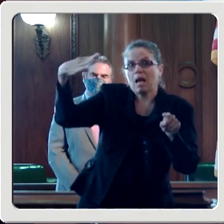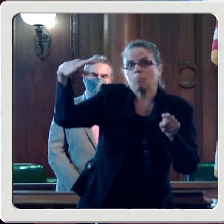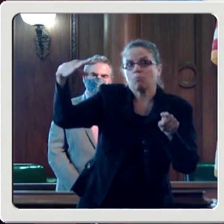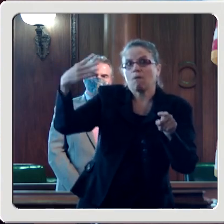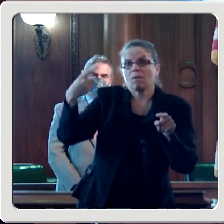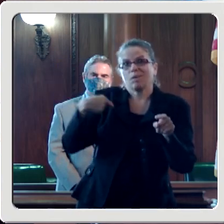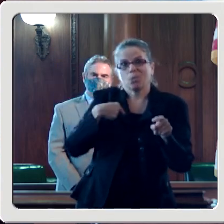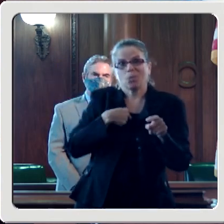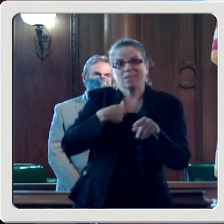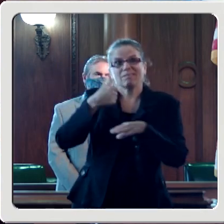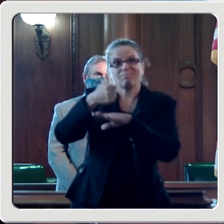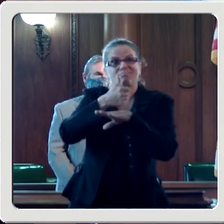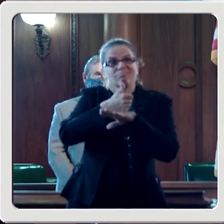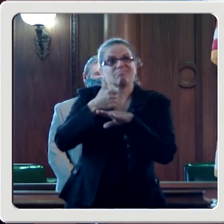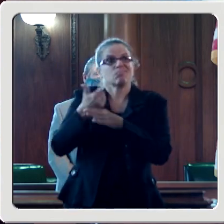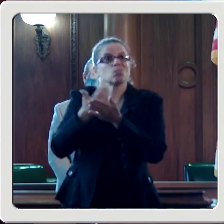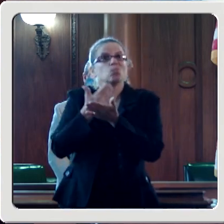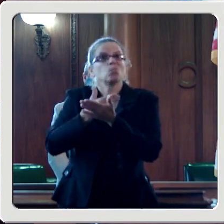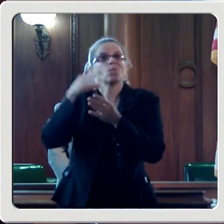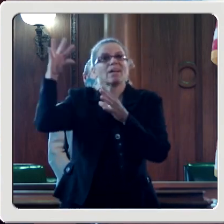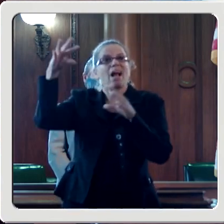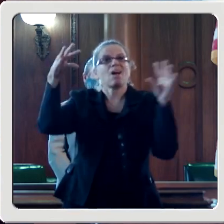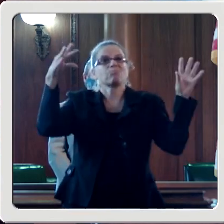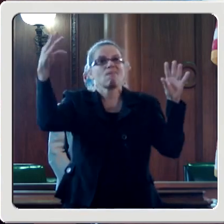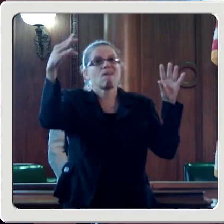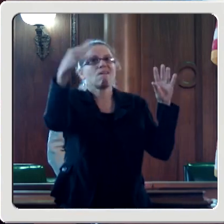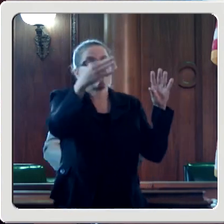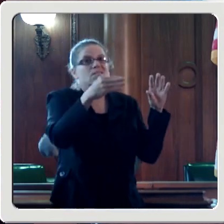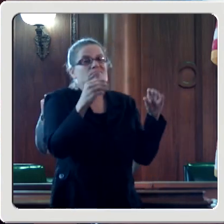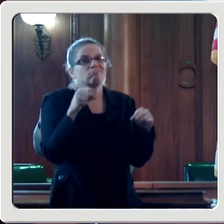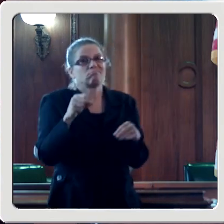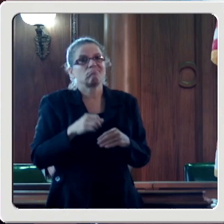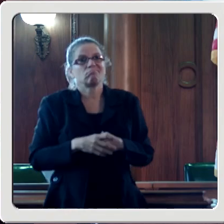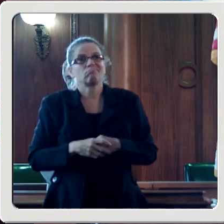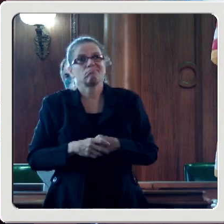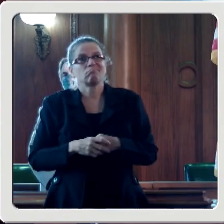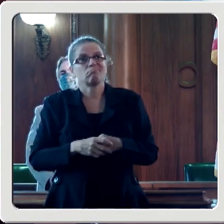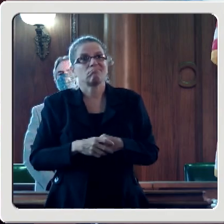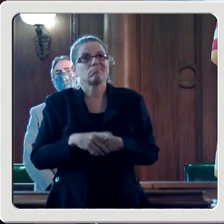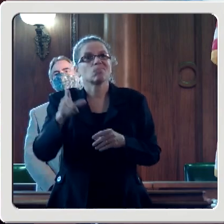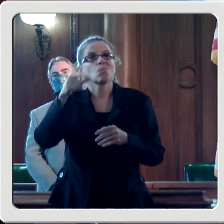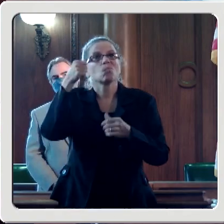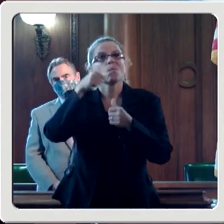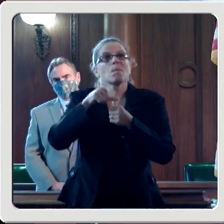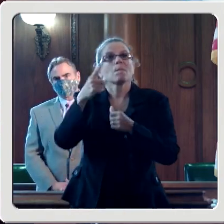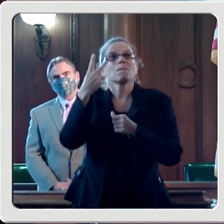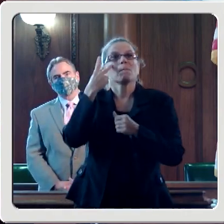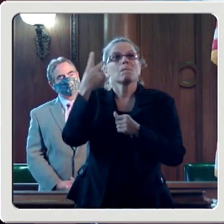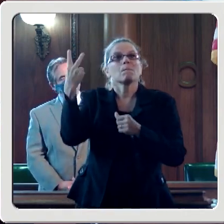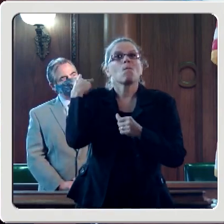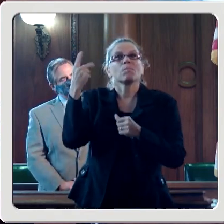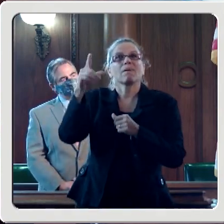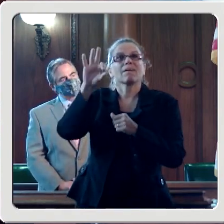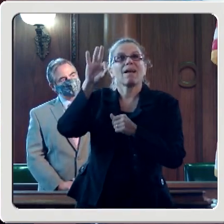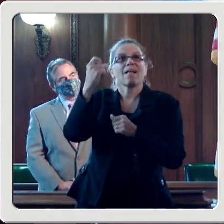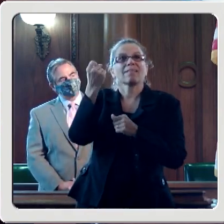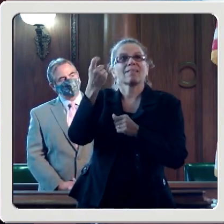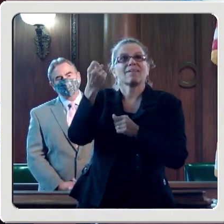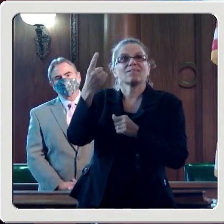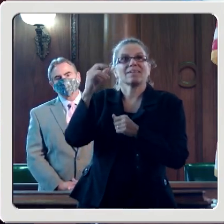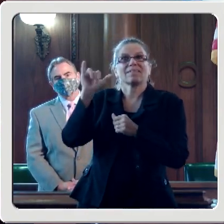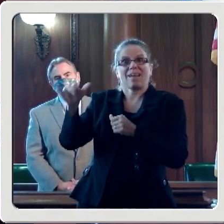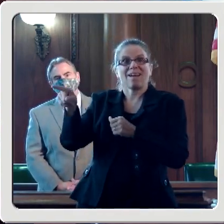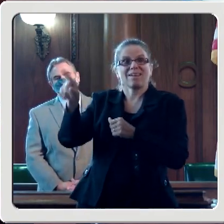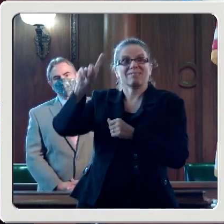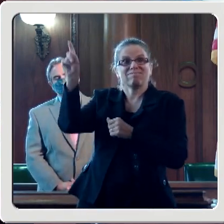go. We had that one incident at the 9/11 memorial, and now we have several cameras on that, so we'll add